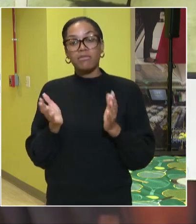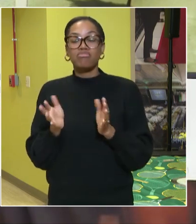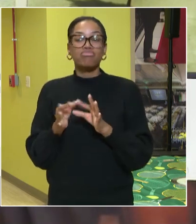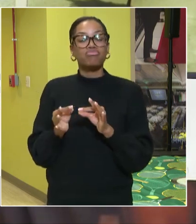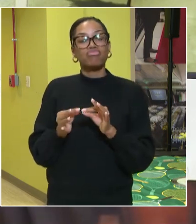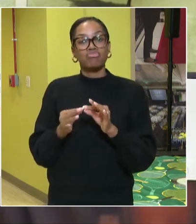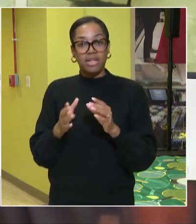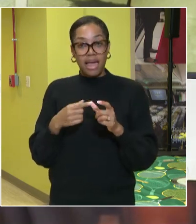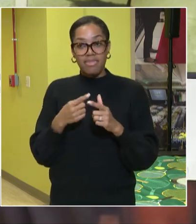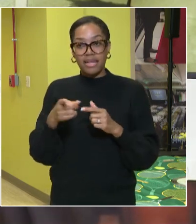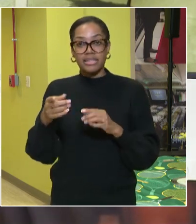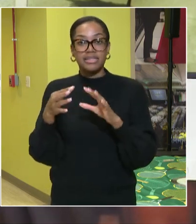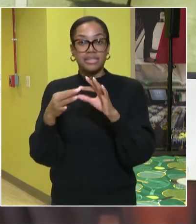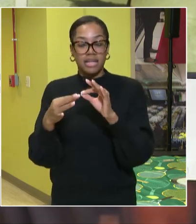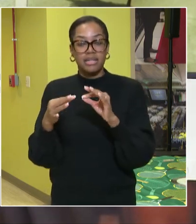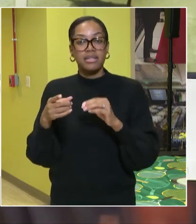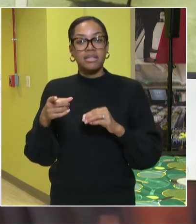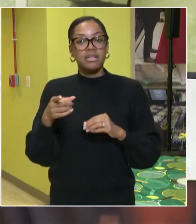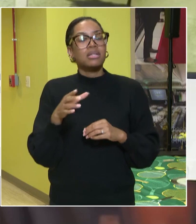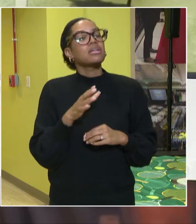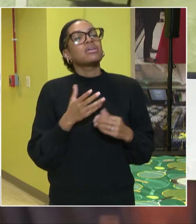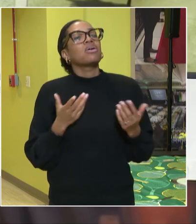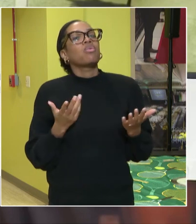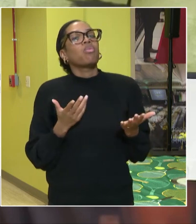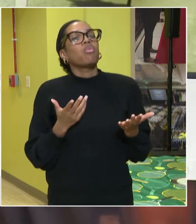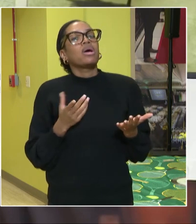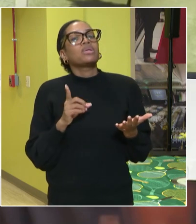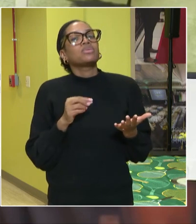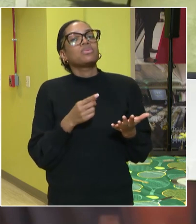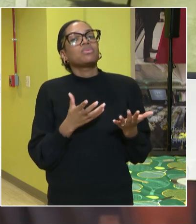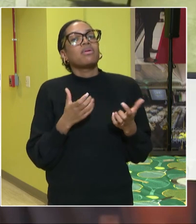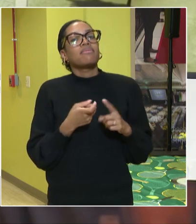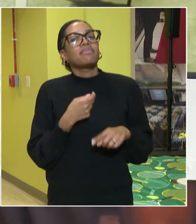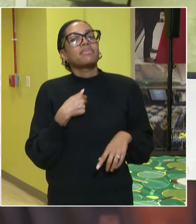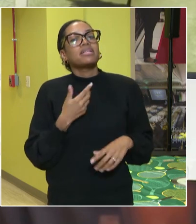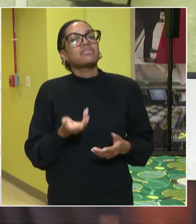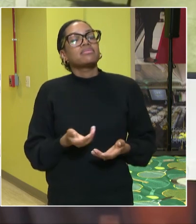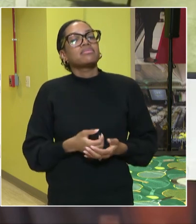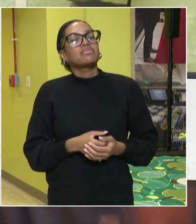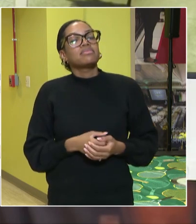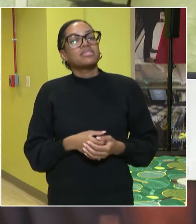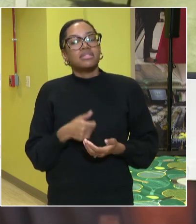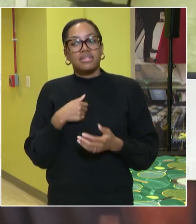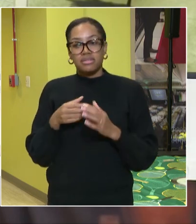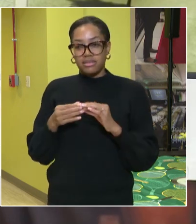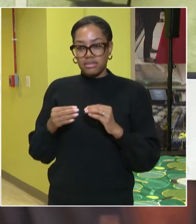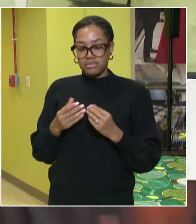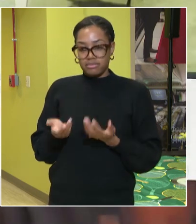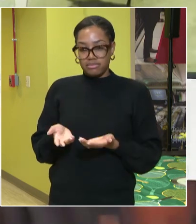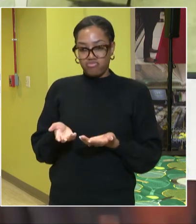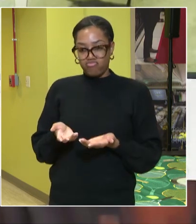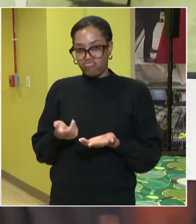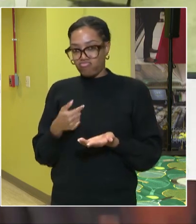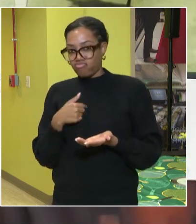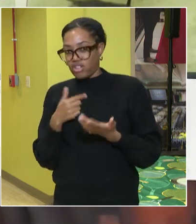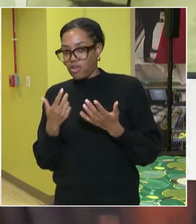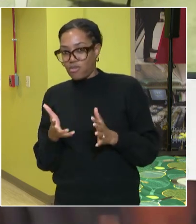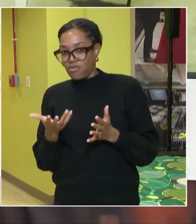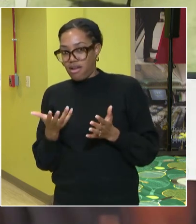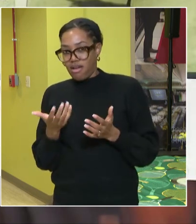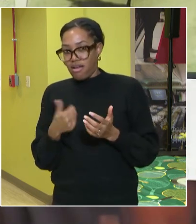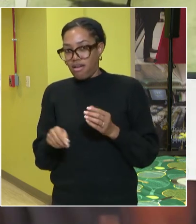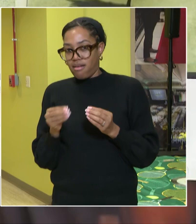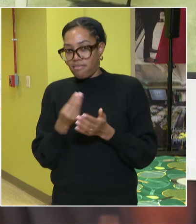said, and so what do you want from me? And I said, I don't want any money from